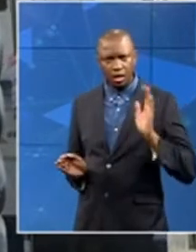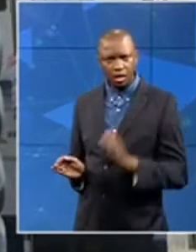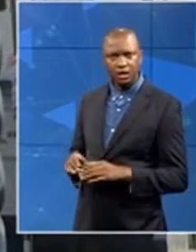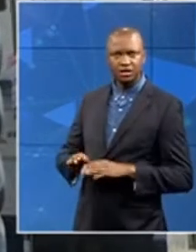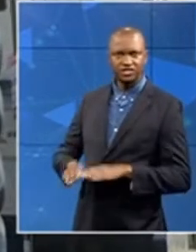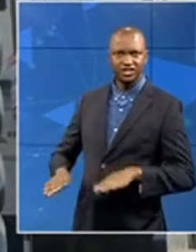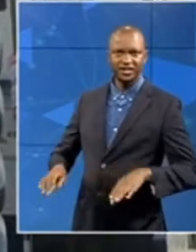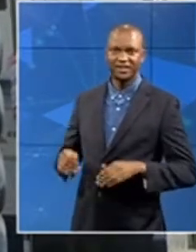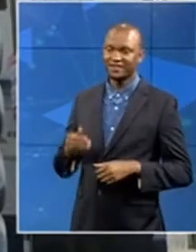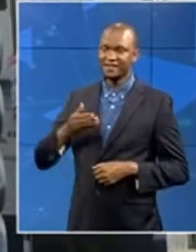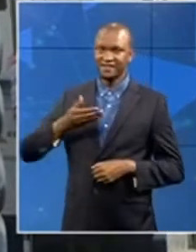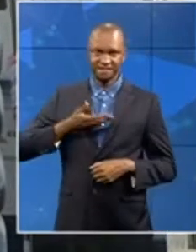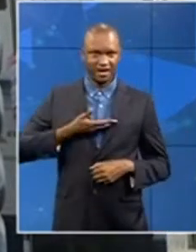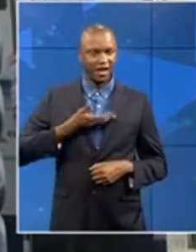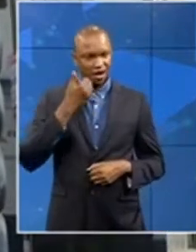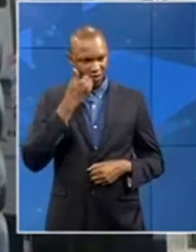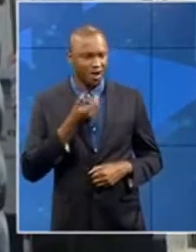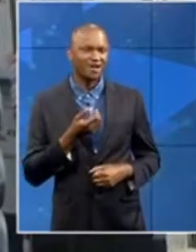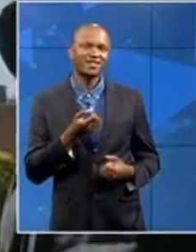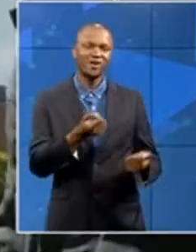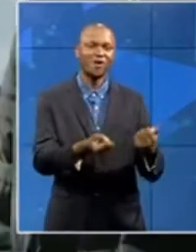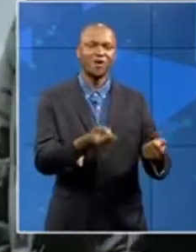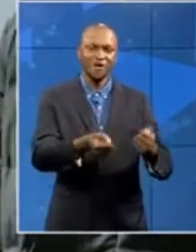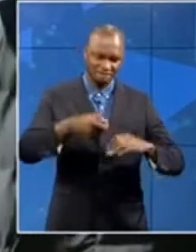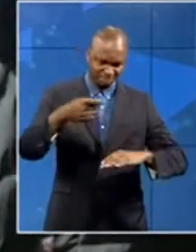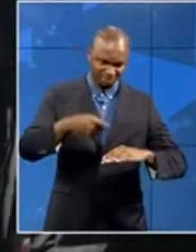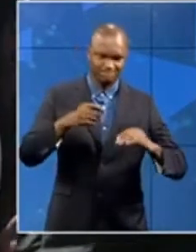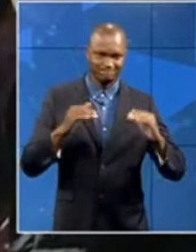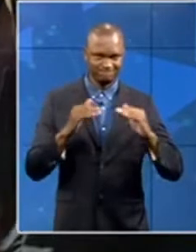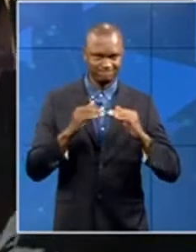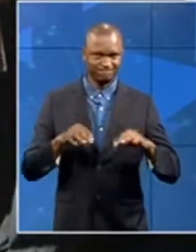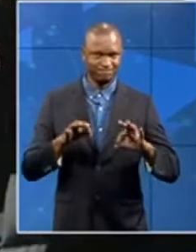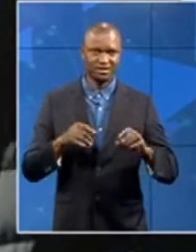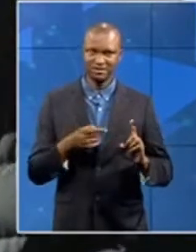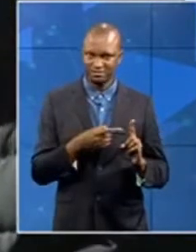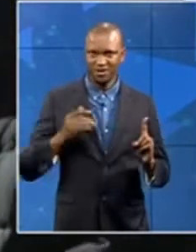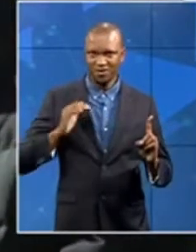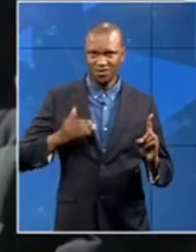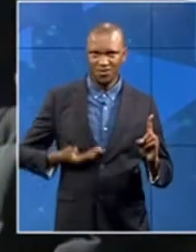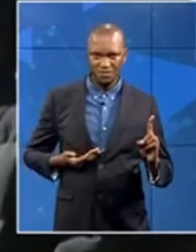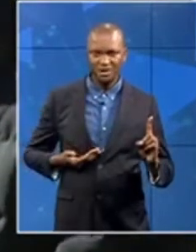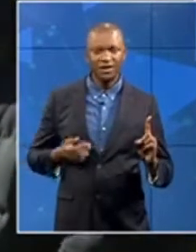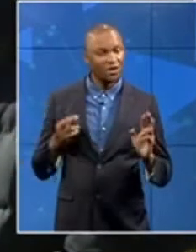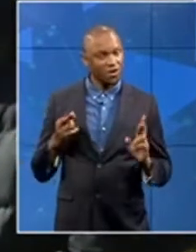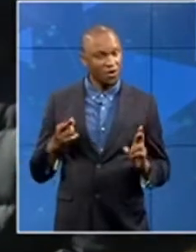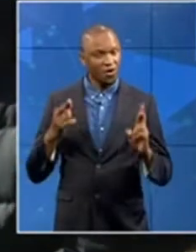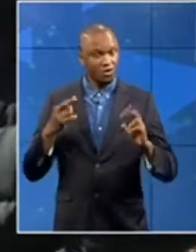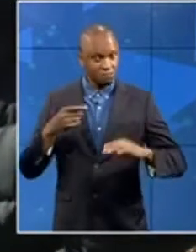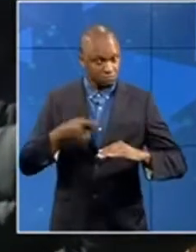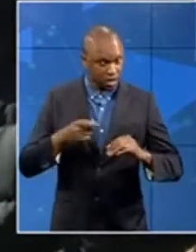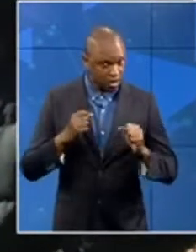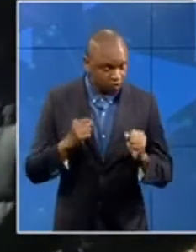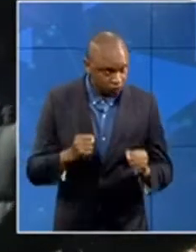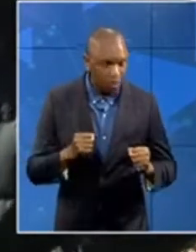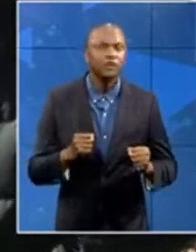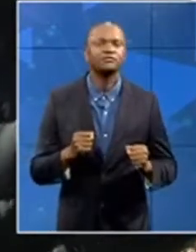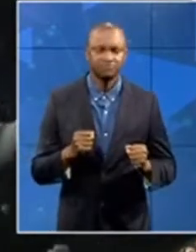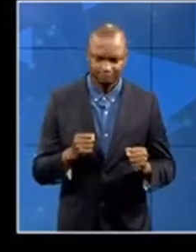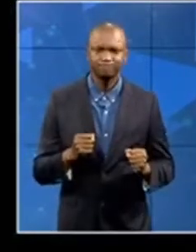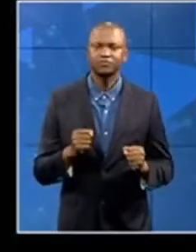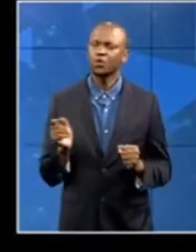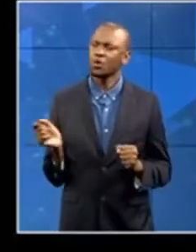wende sibonelo ngalomuntu lomsikati. Uthi wethemba kuthi loku kutawuthumela umlayeto locinile kubo bonke bantfu